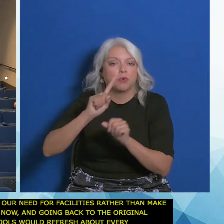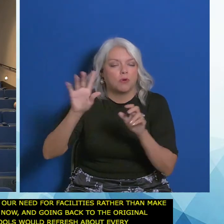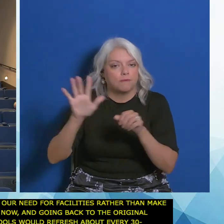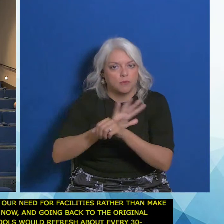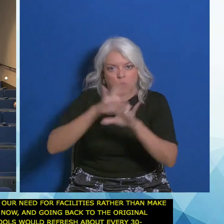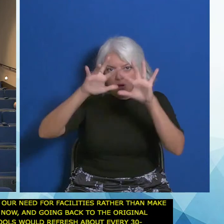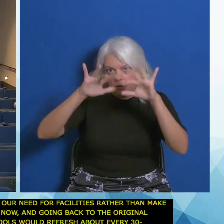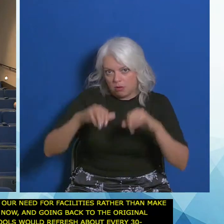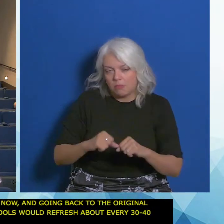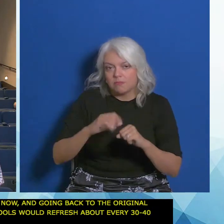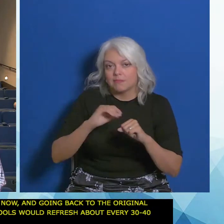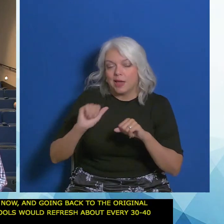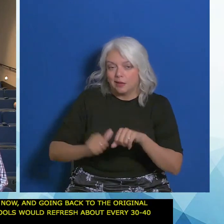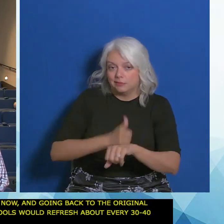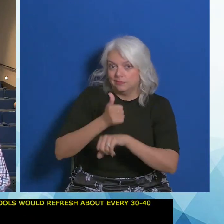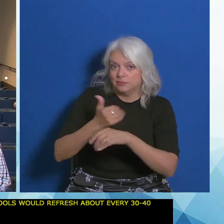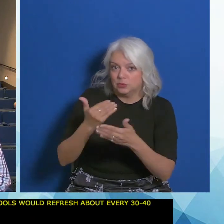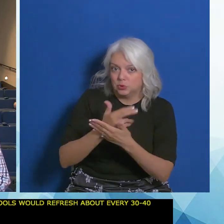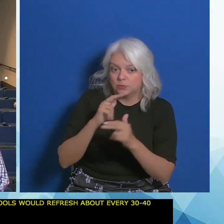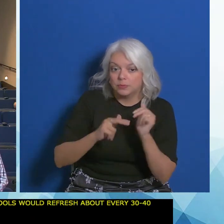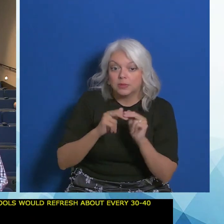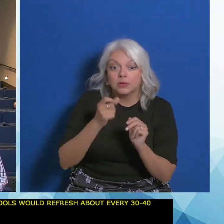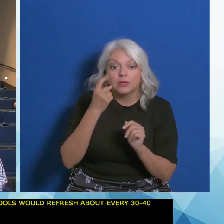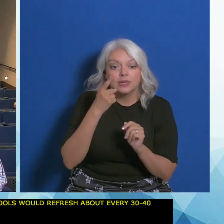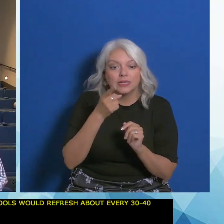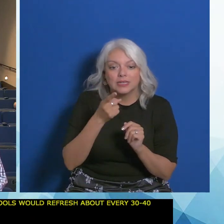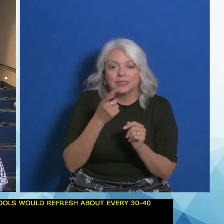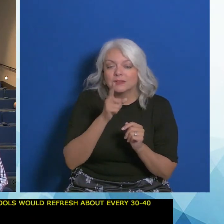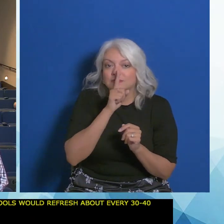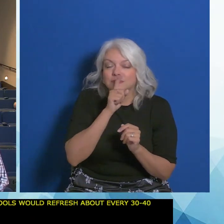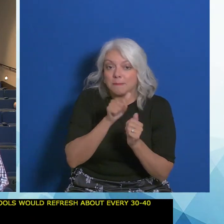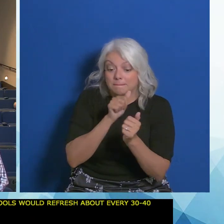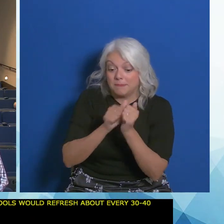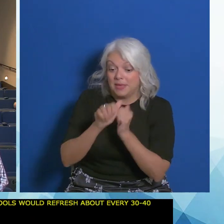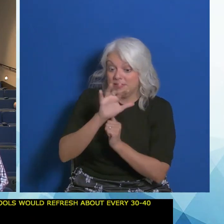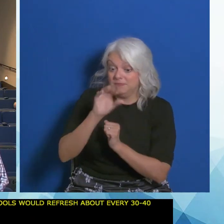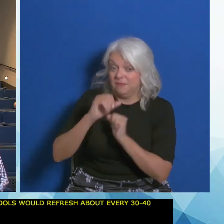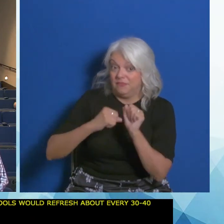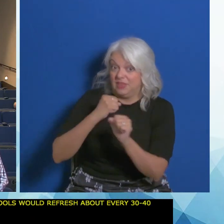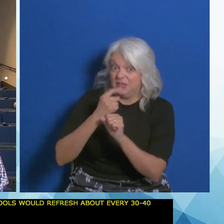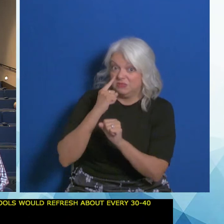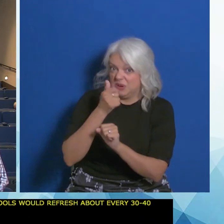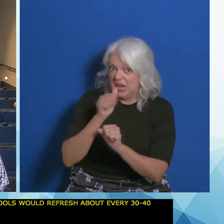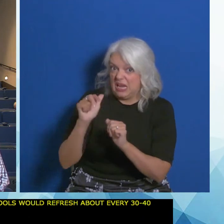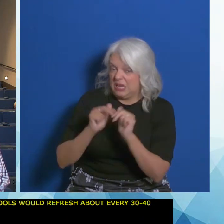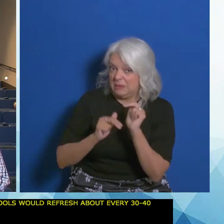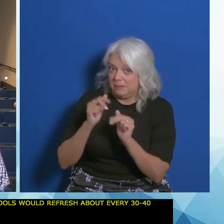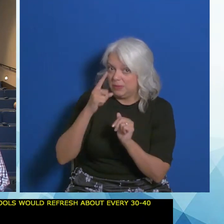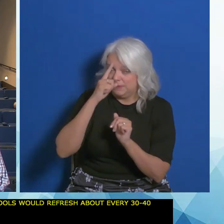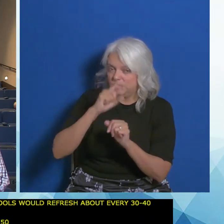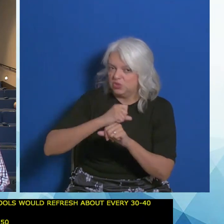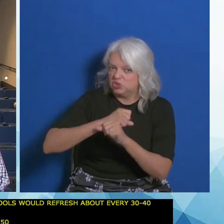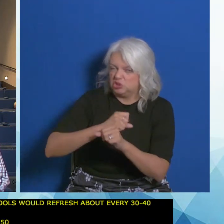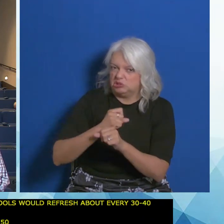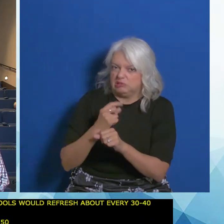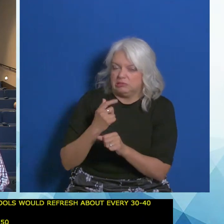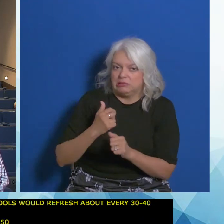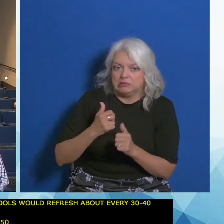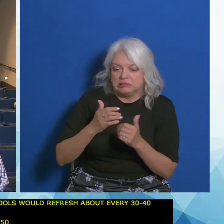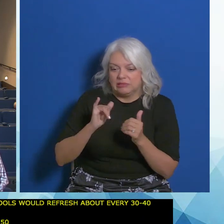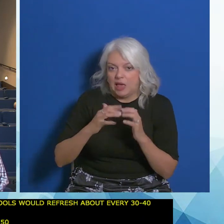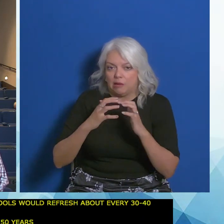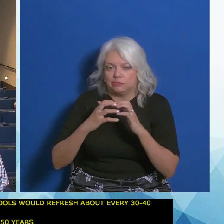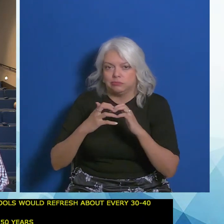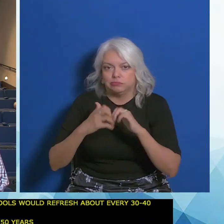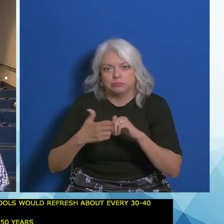building. You definitely do not want to go past 50 years on a building for any life structure. You just see that